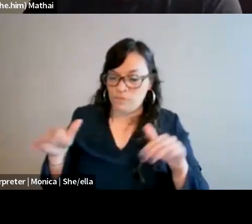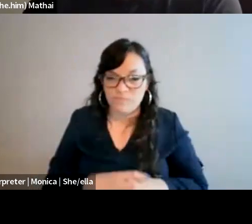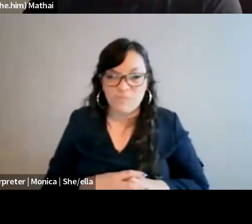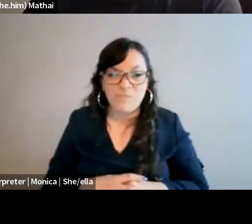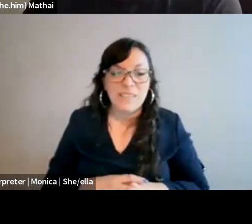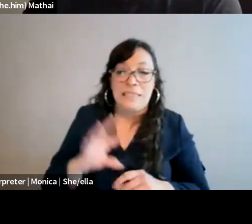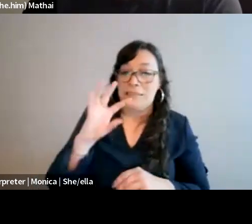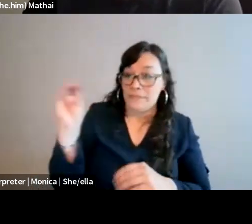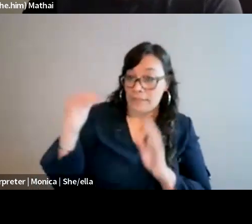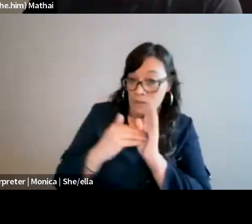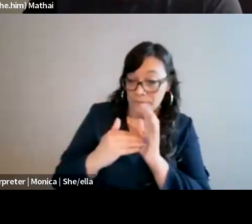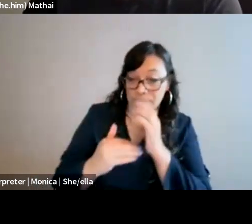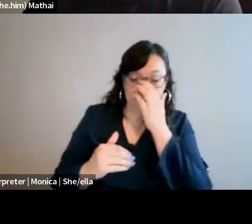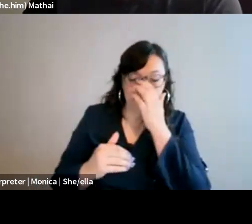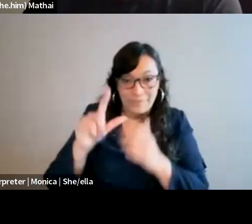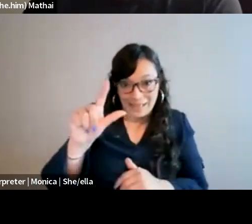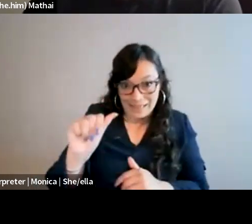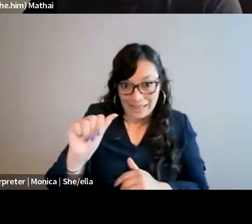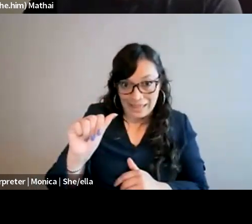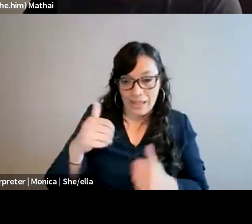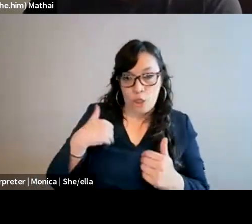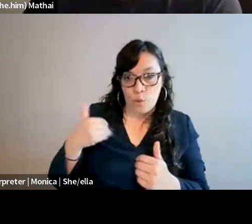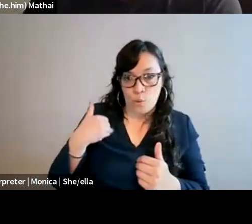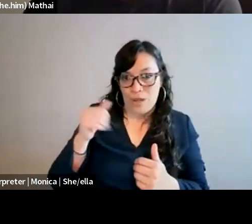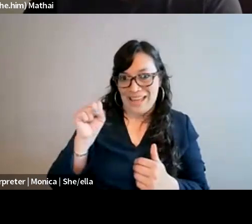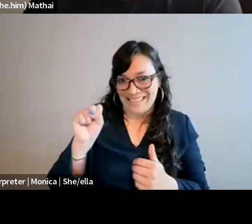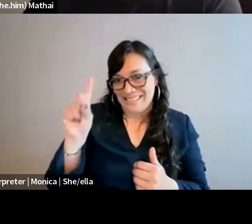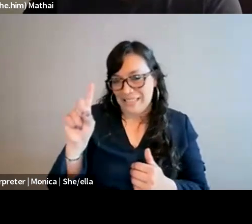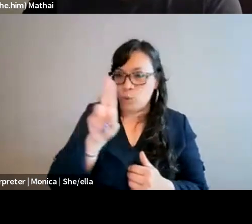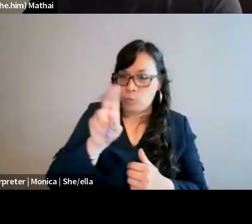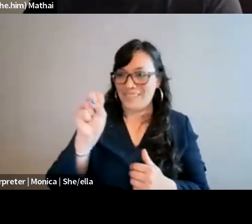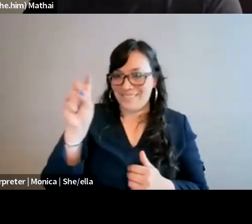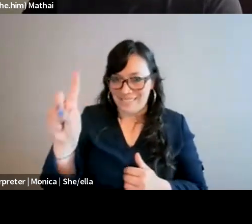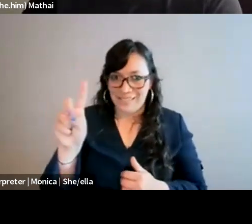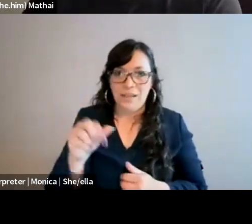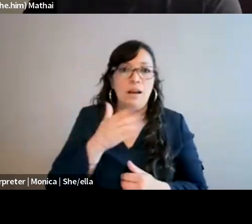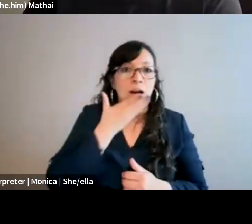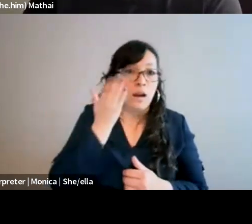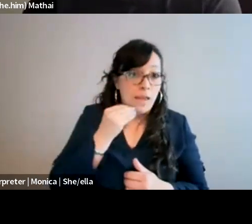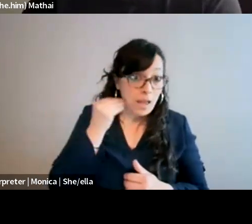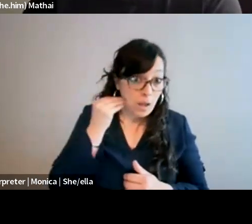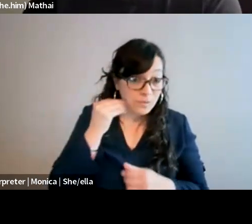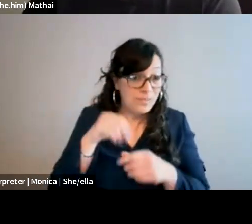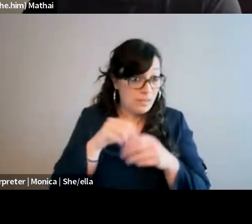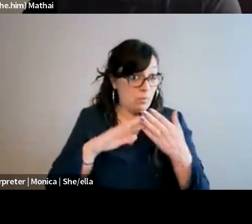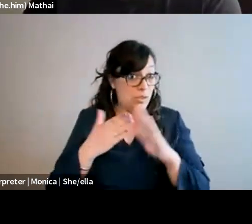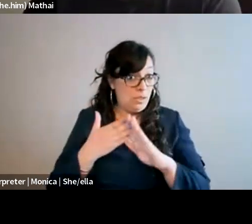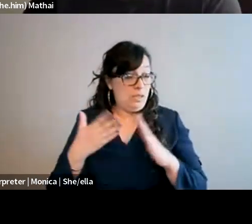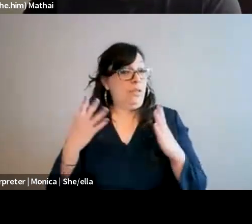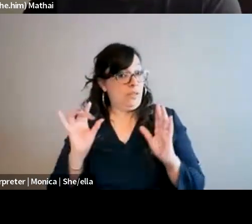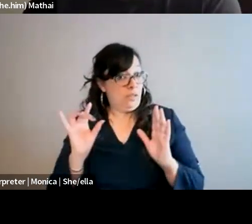are 50,000 LAUSD children that are unhoused in the community. And as you probably guessed, being unhoused is a